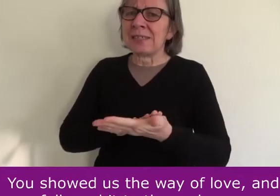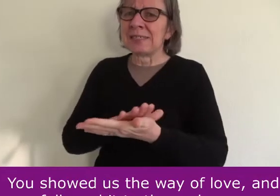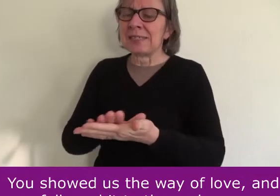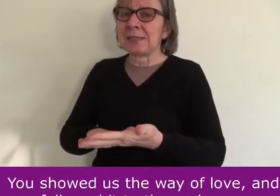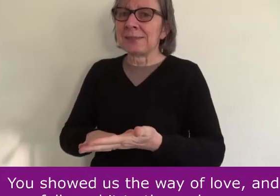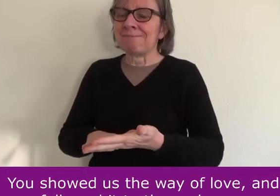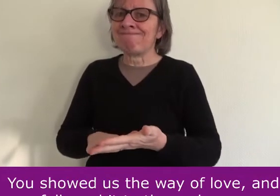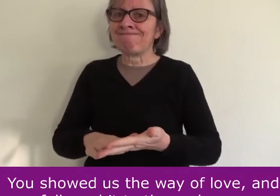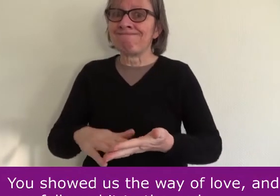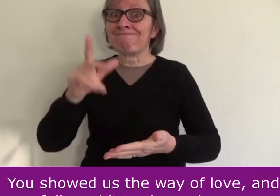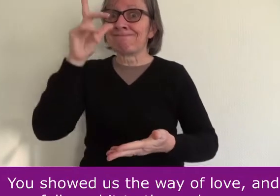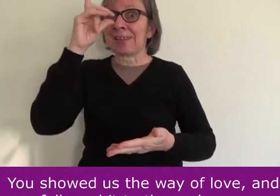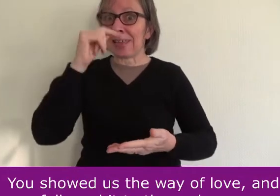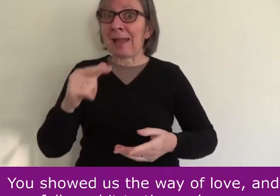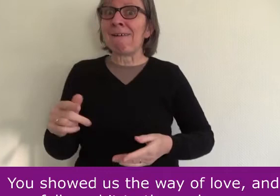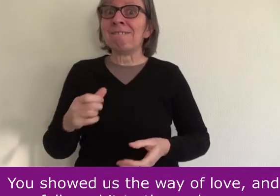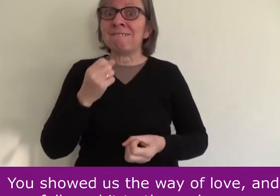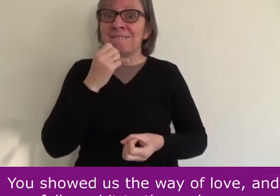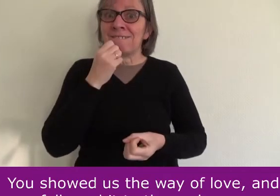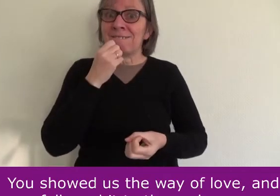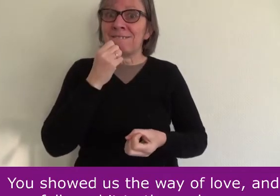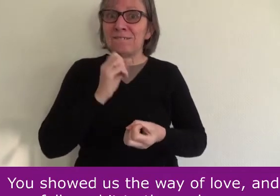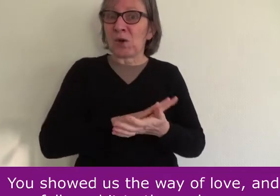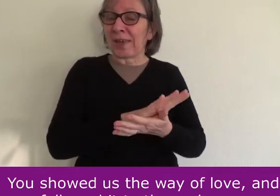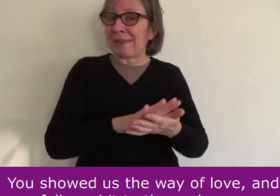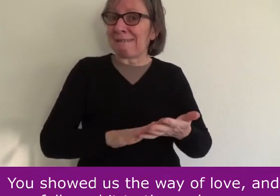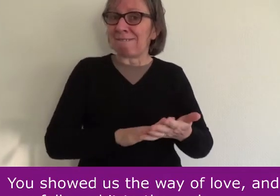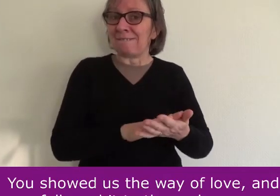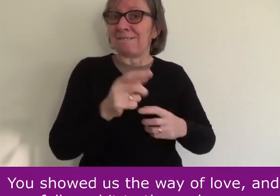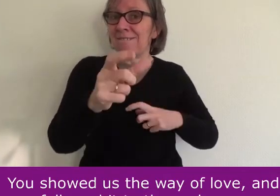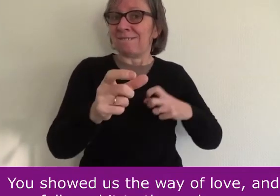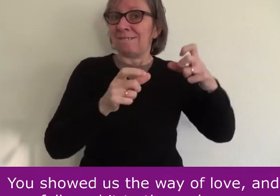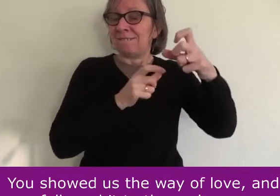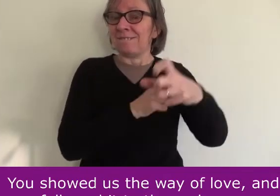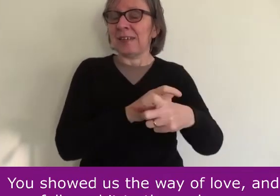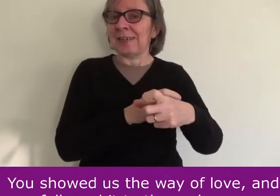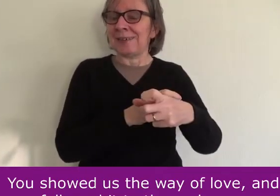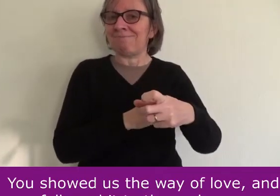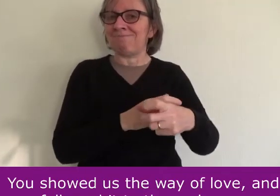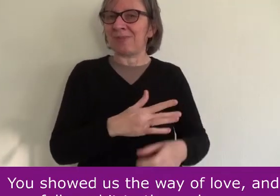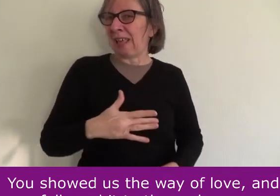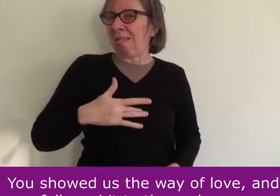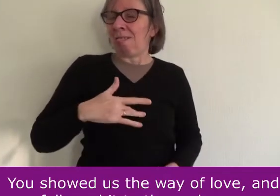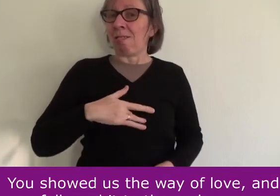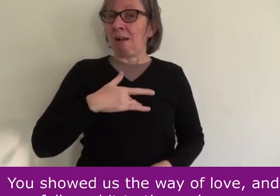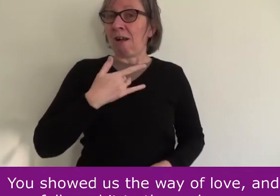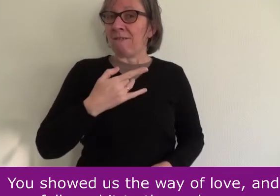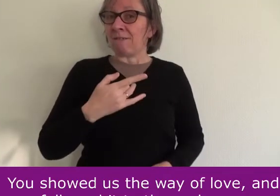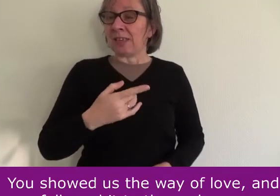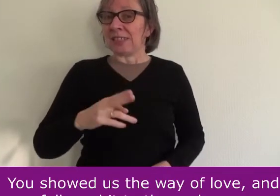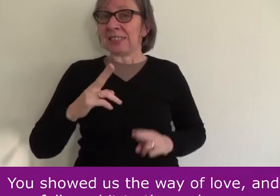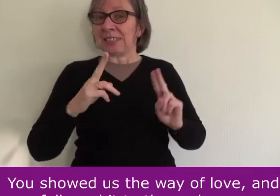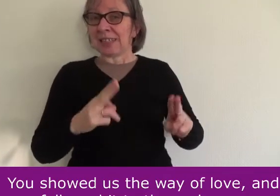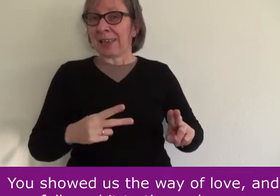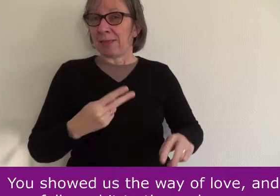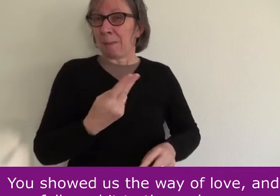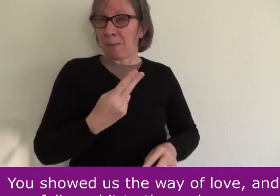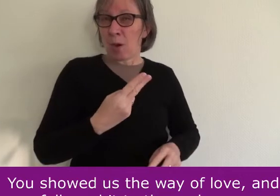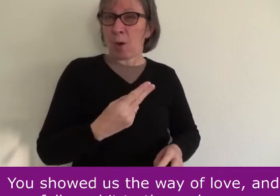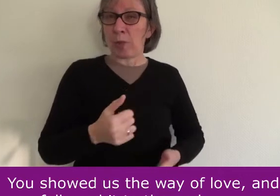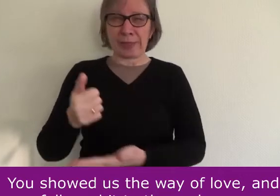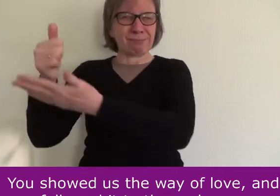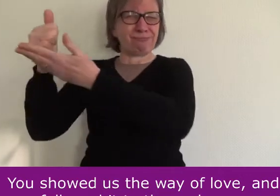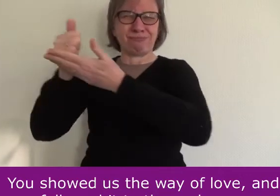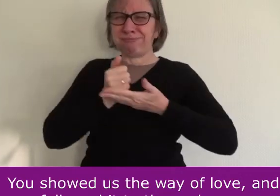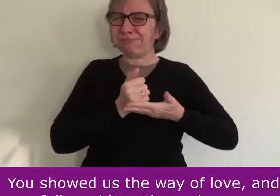proclaimed forgiveness and you paid the price to make it possible. In life and in